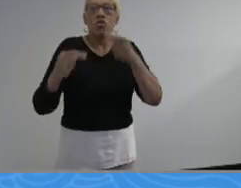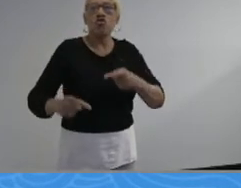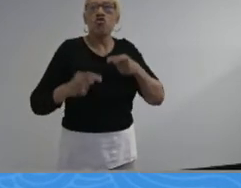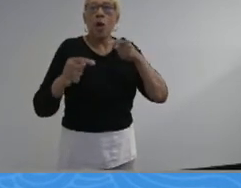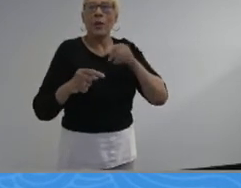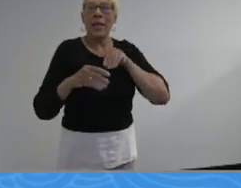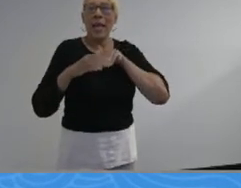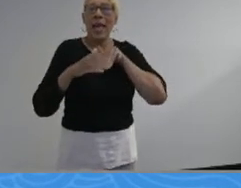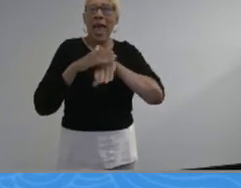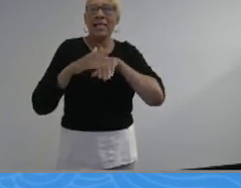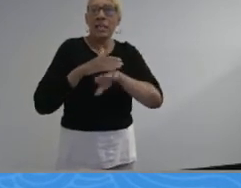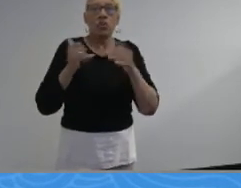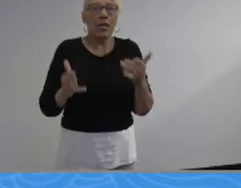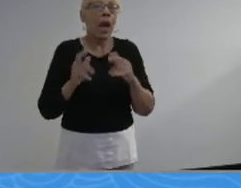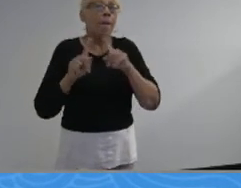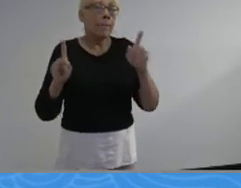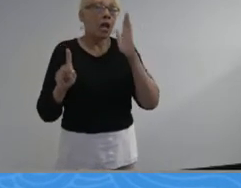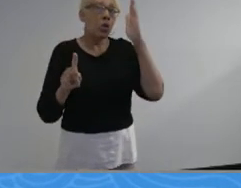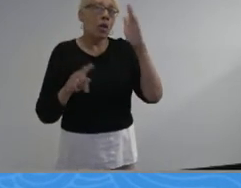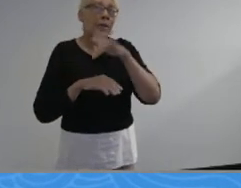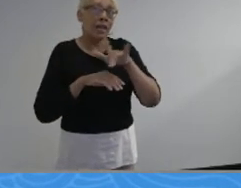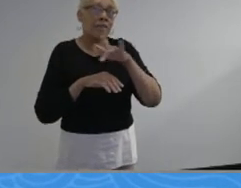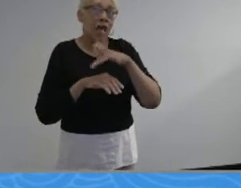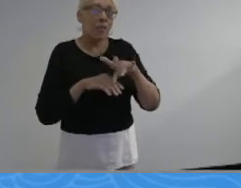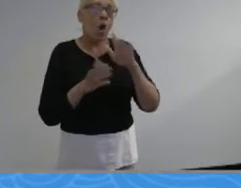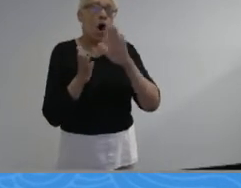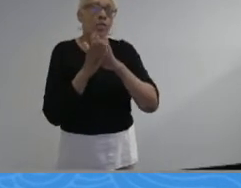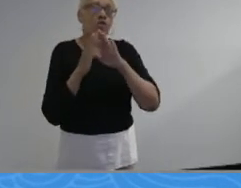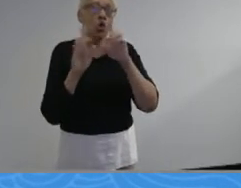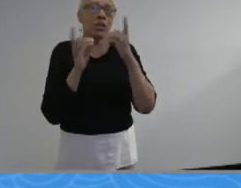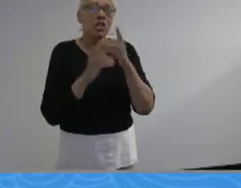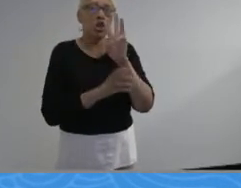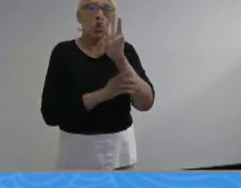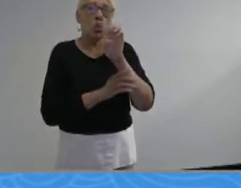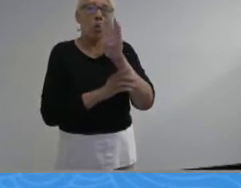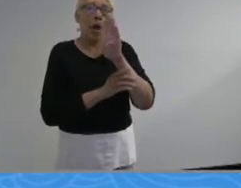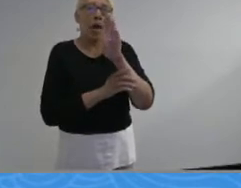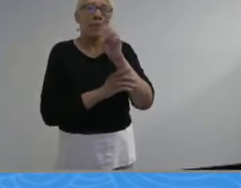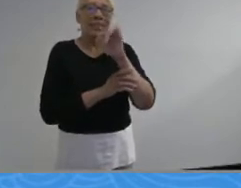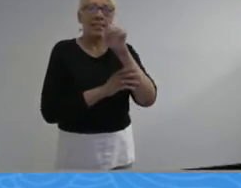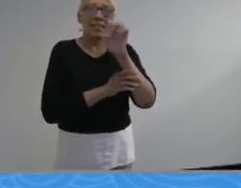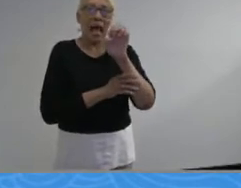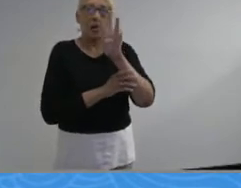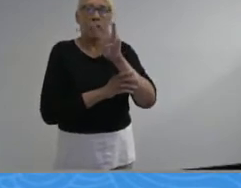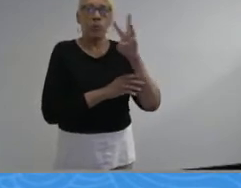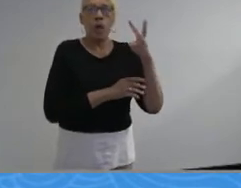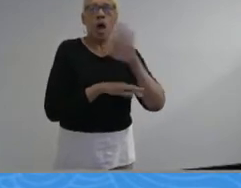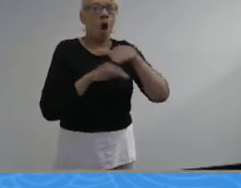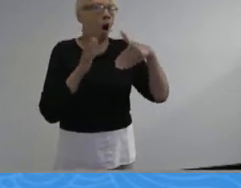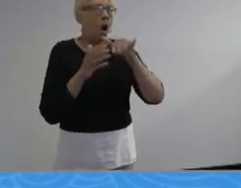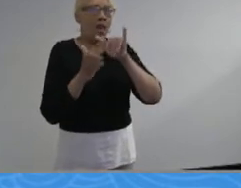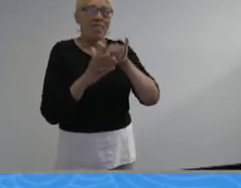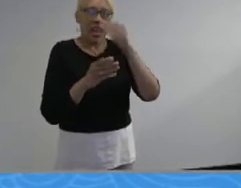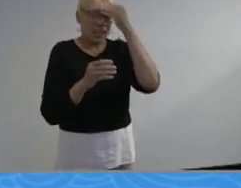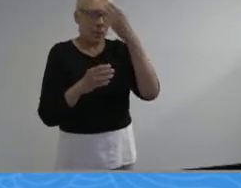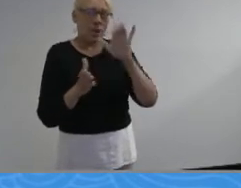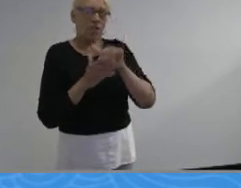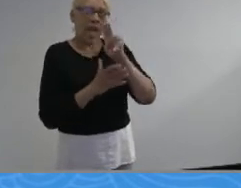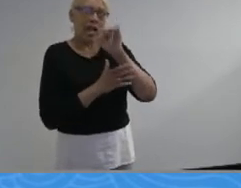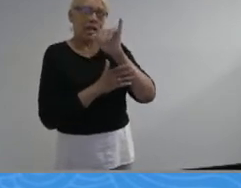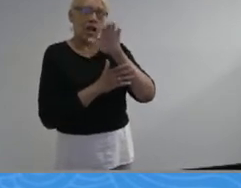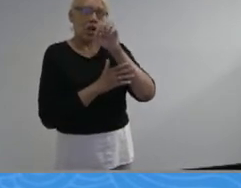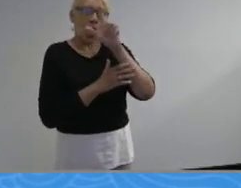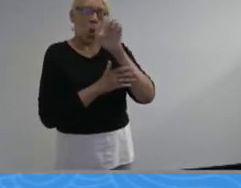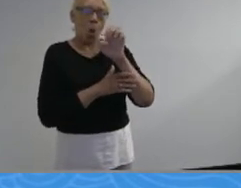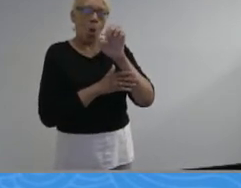it right now, but yet it will be available on the school district's website. So all that information that Nicole kind of